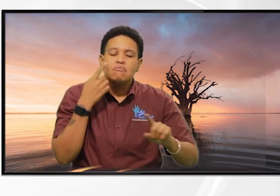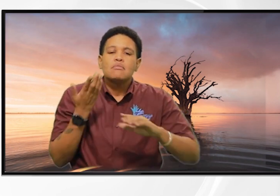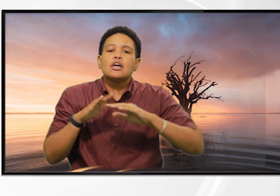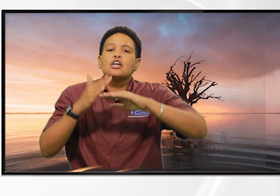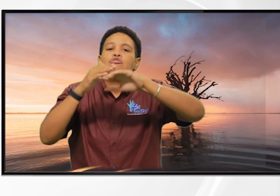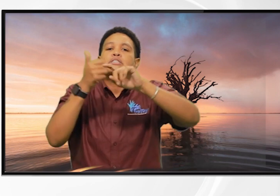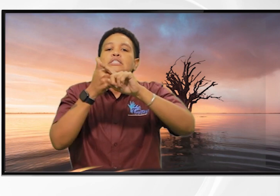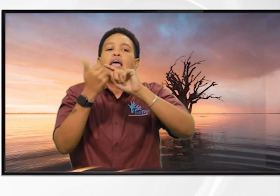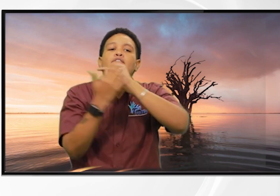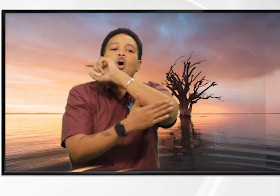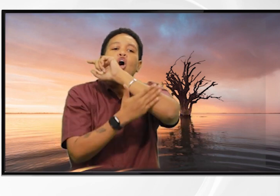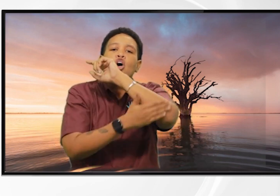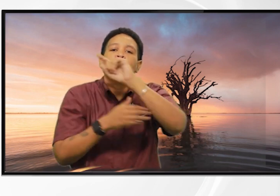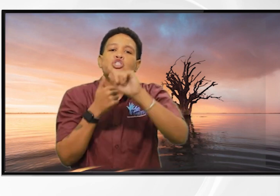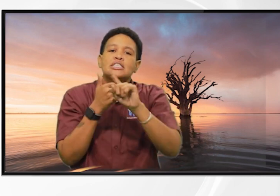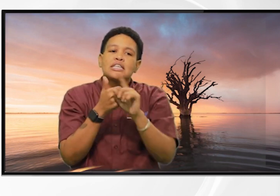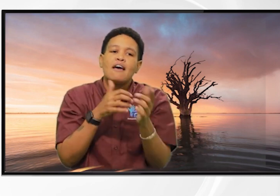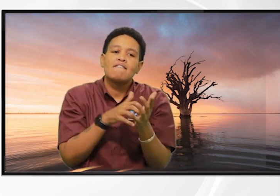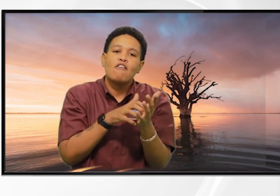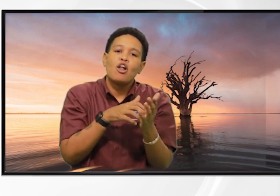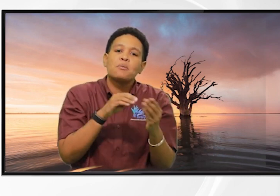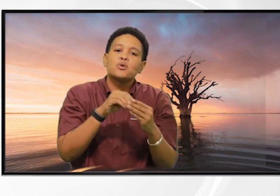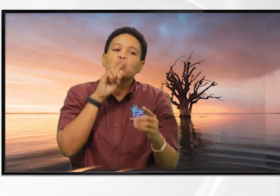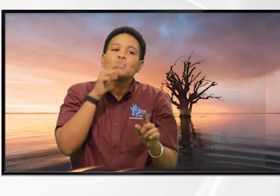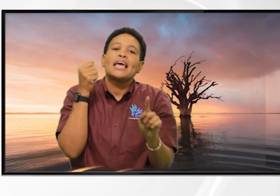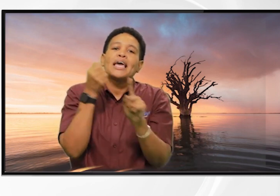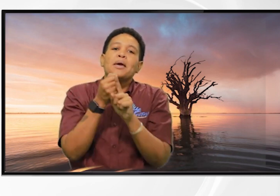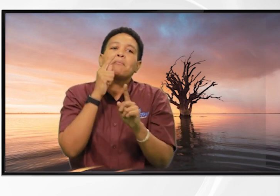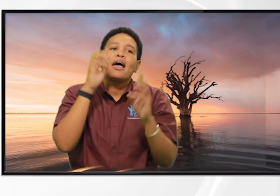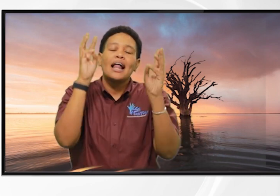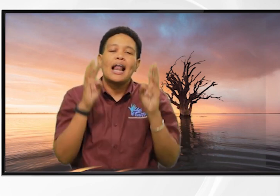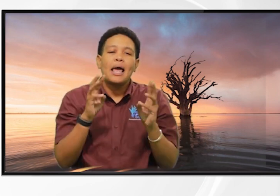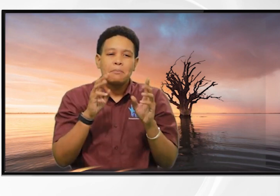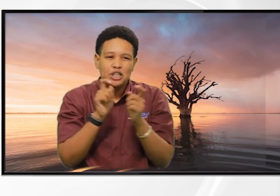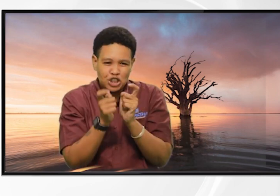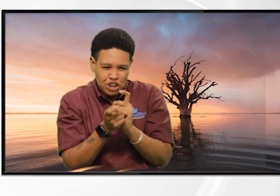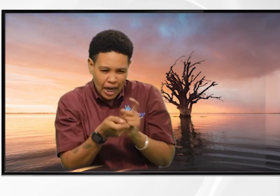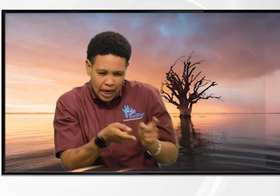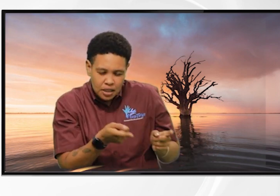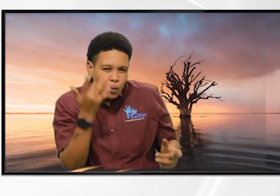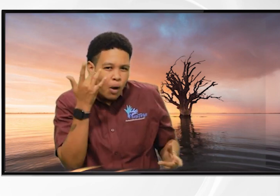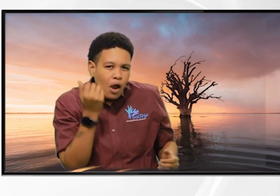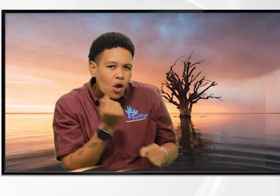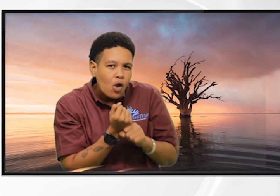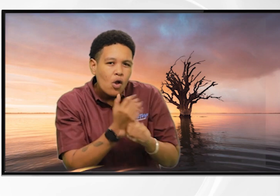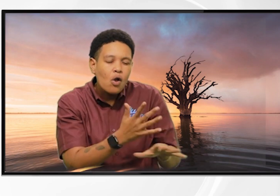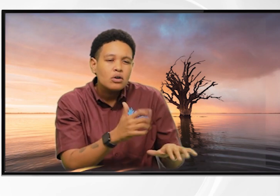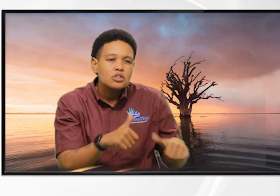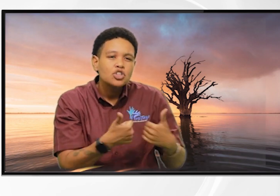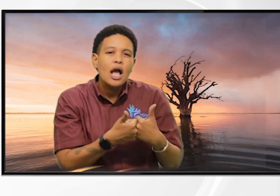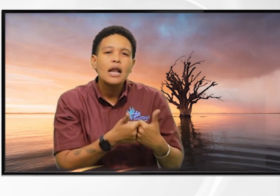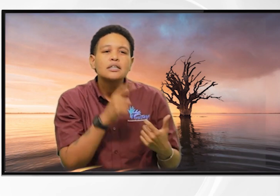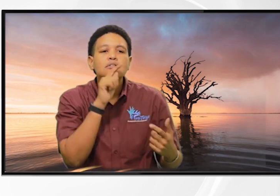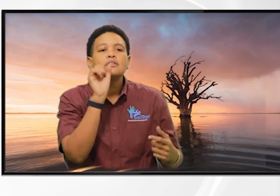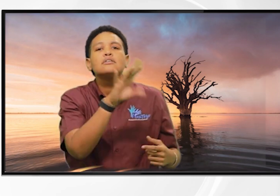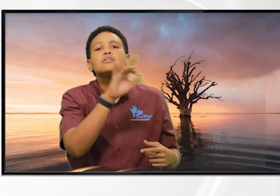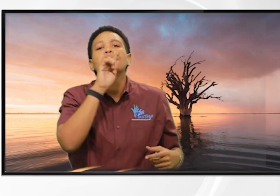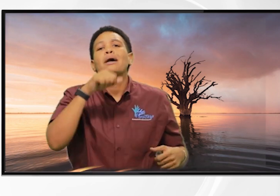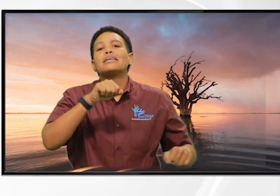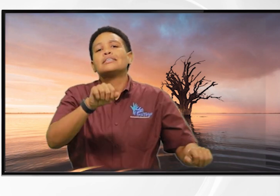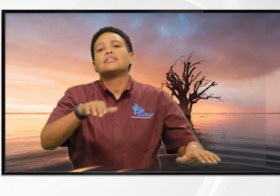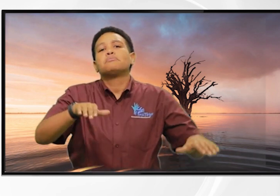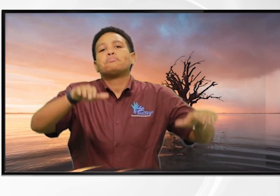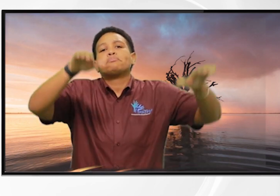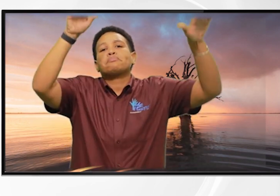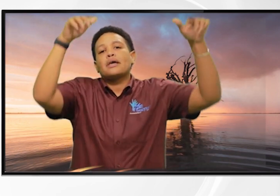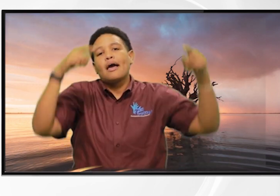the country's vulnerability to the impacts of climate change due to the challenges posed by sea level rise.